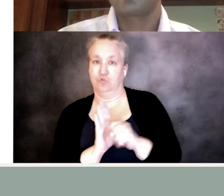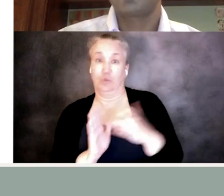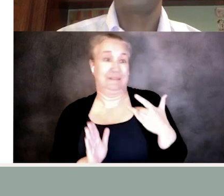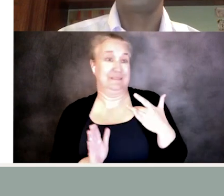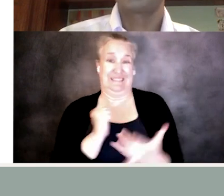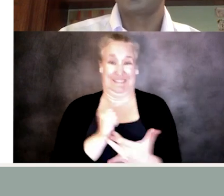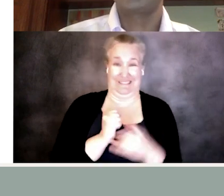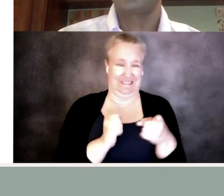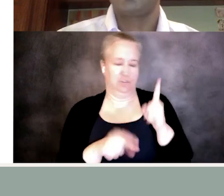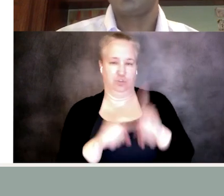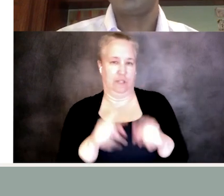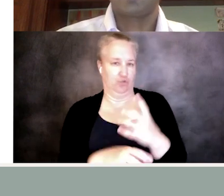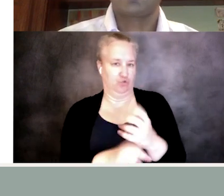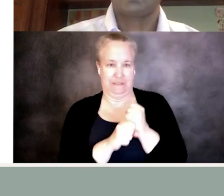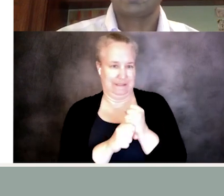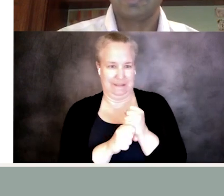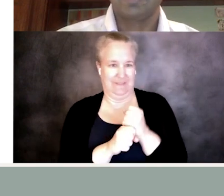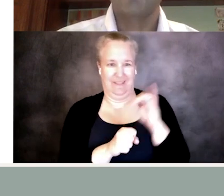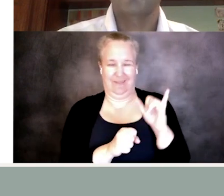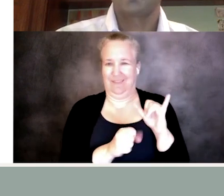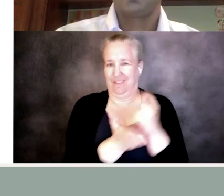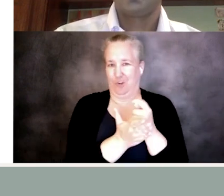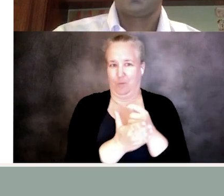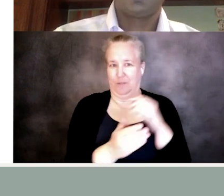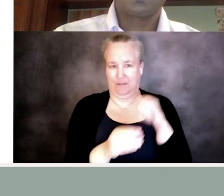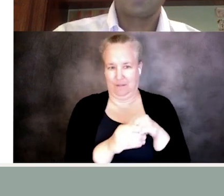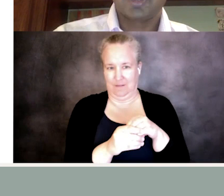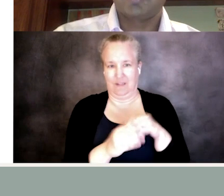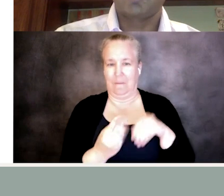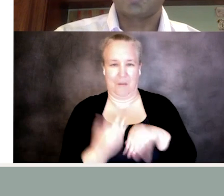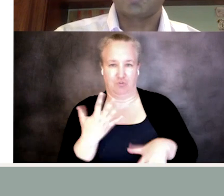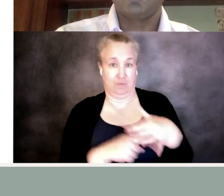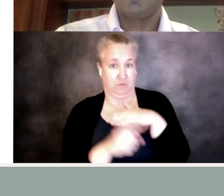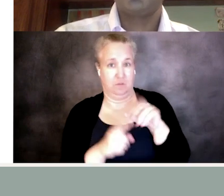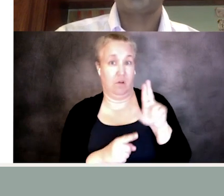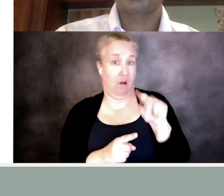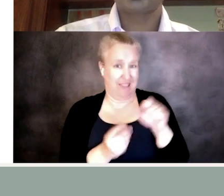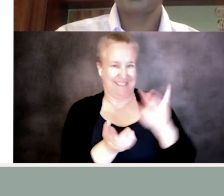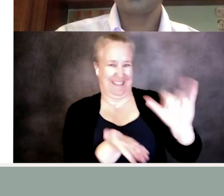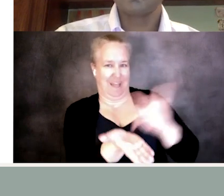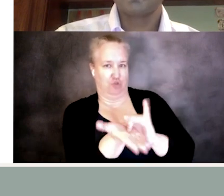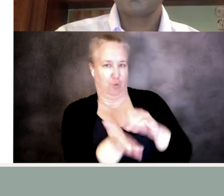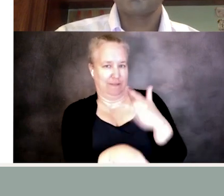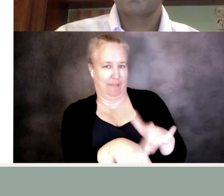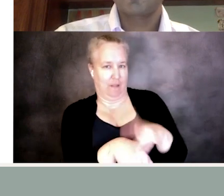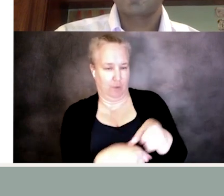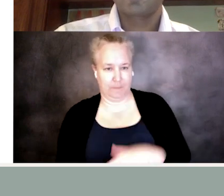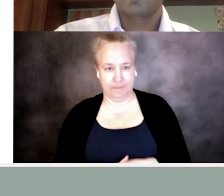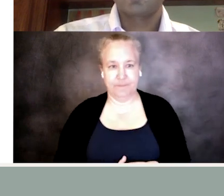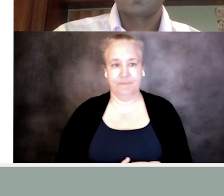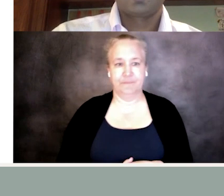have received HER2 directed therapy in the metastatic setting unless this drug was available.